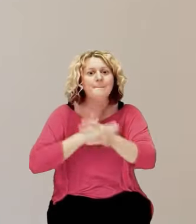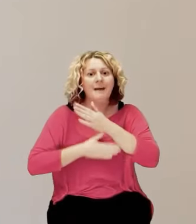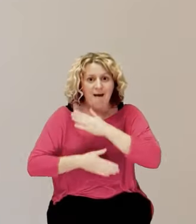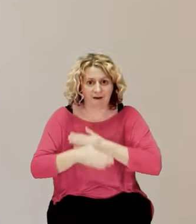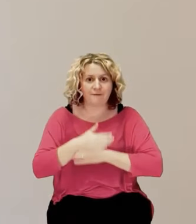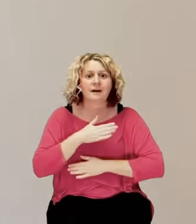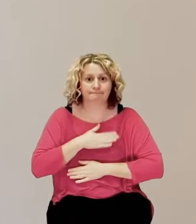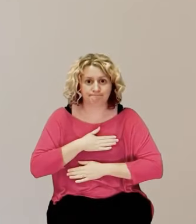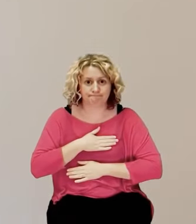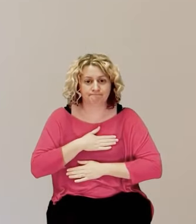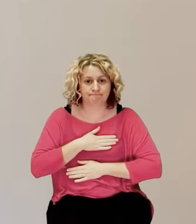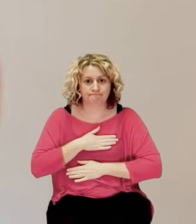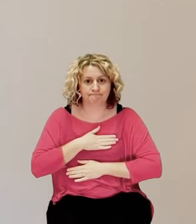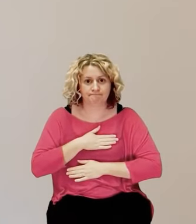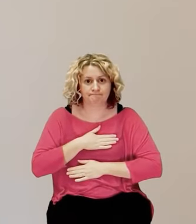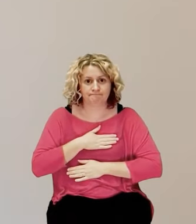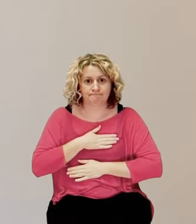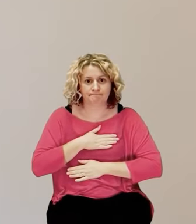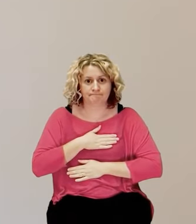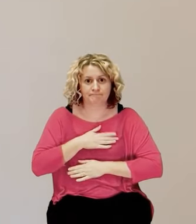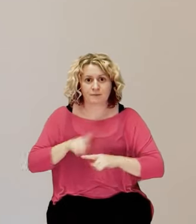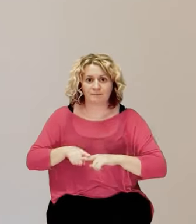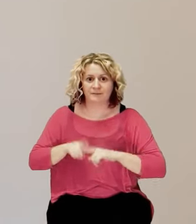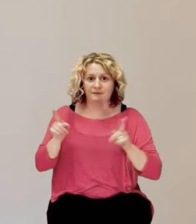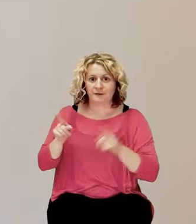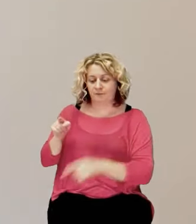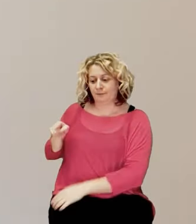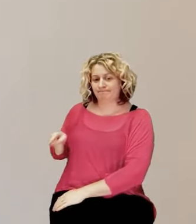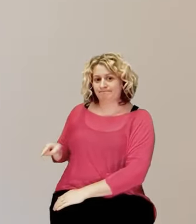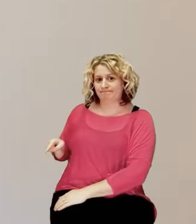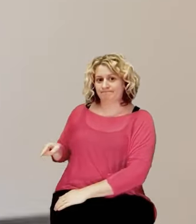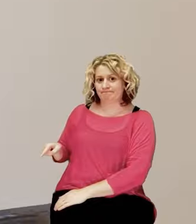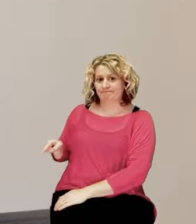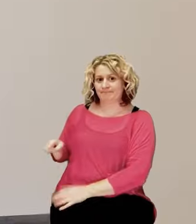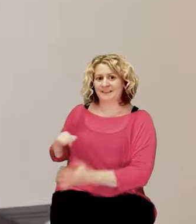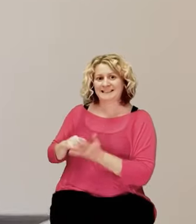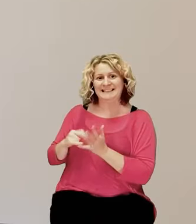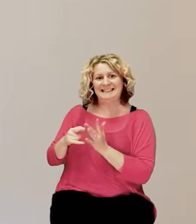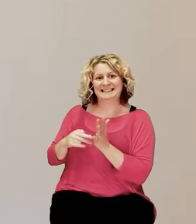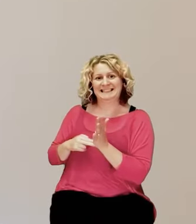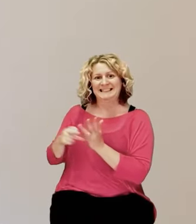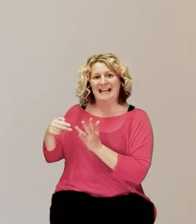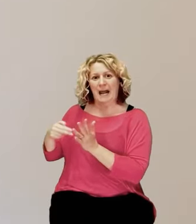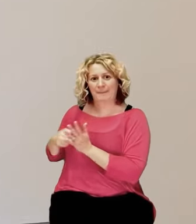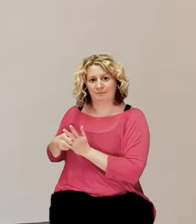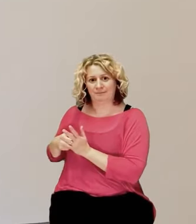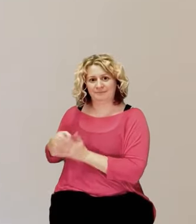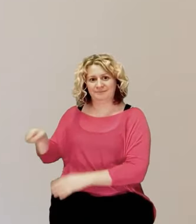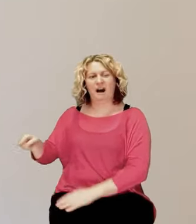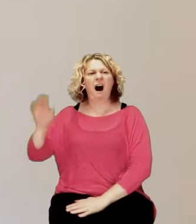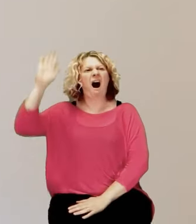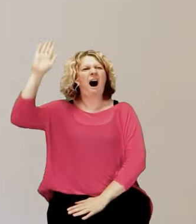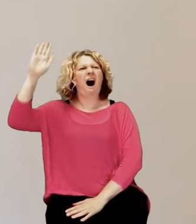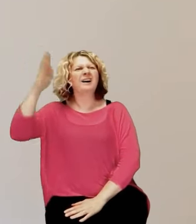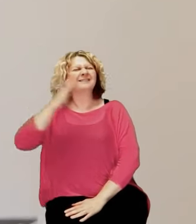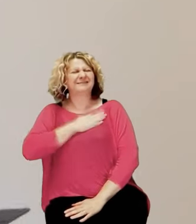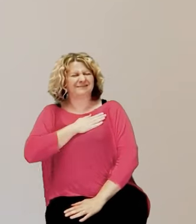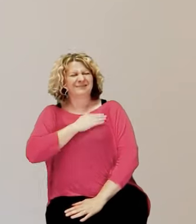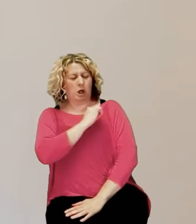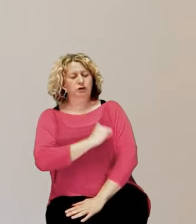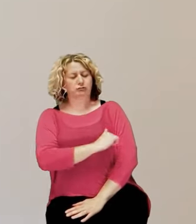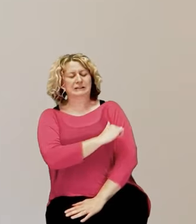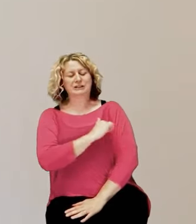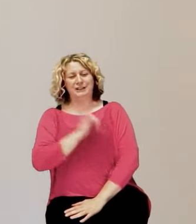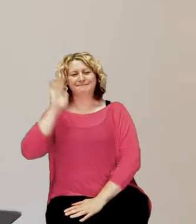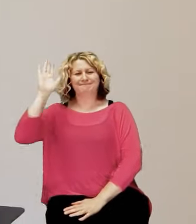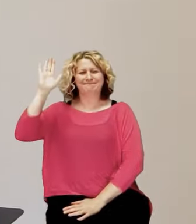Simon. Simon's all over Crete. Let's fix it. Simon's, I'm in Cambridge. All over Cambridge. Let's